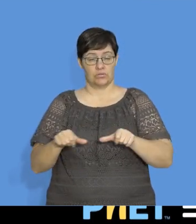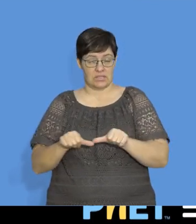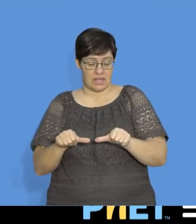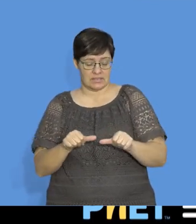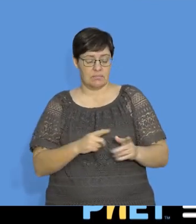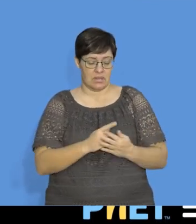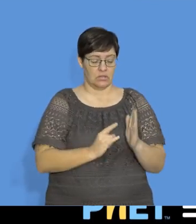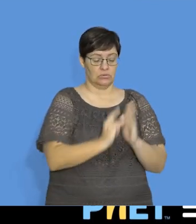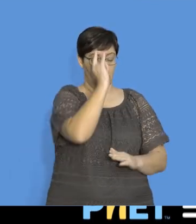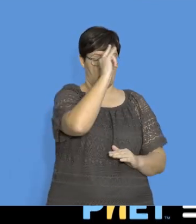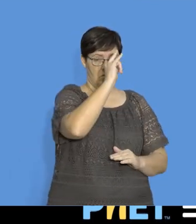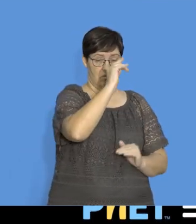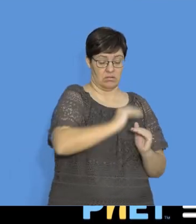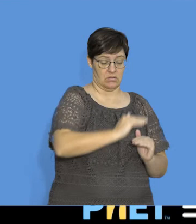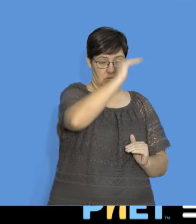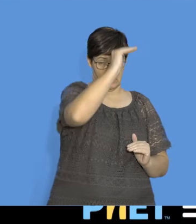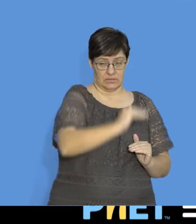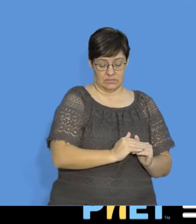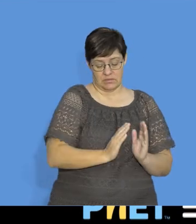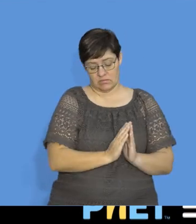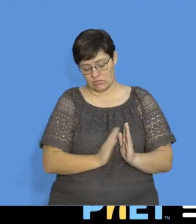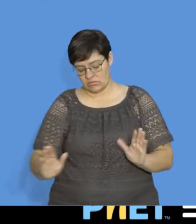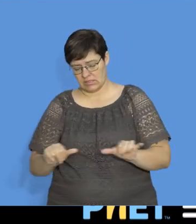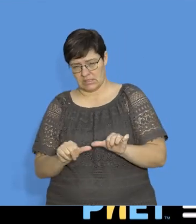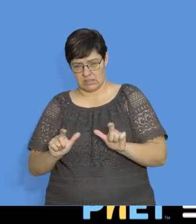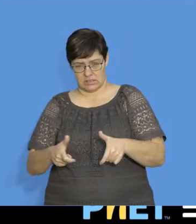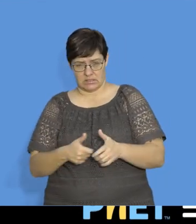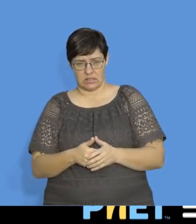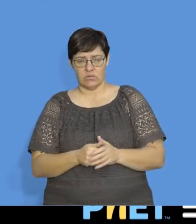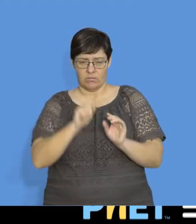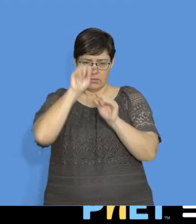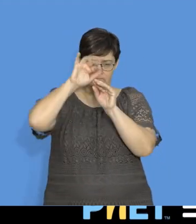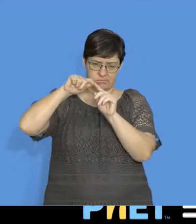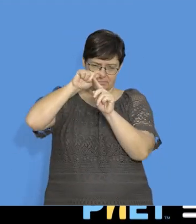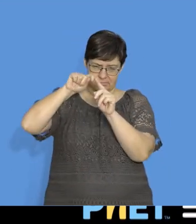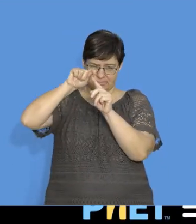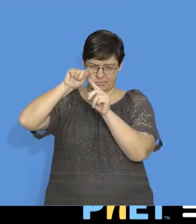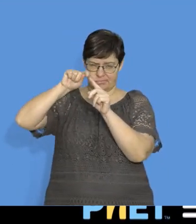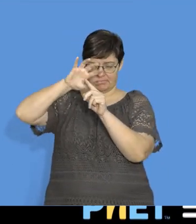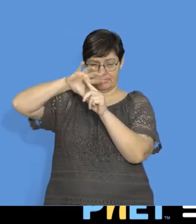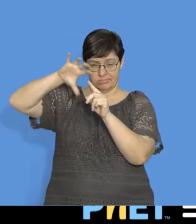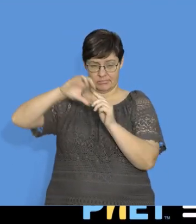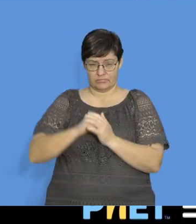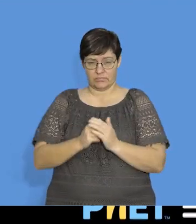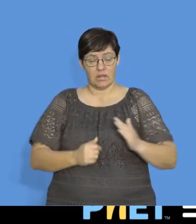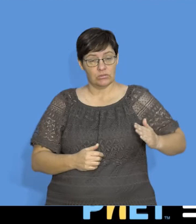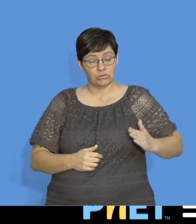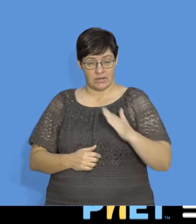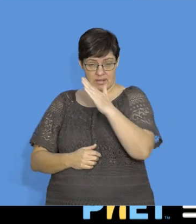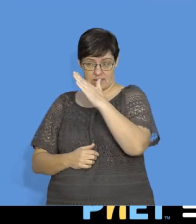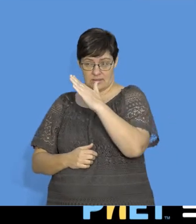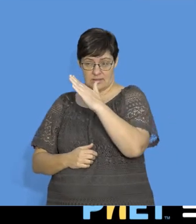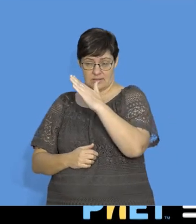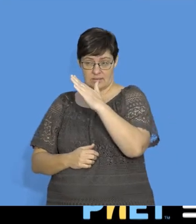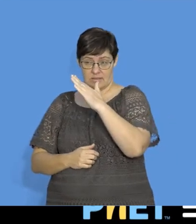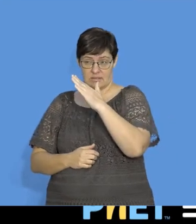the height. So we can see that the points are close together. If we draw a straight line